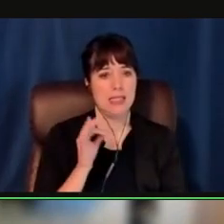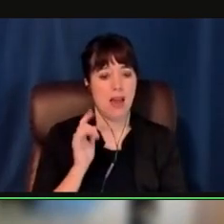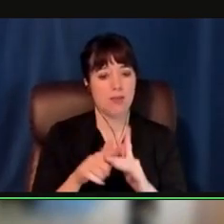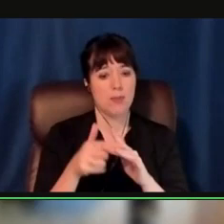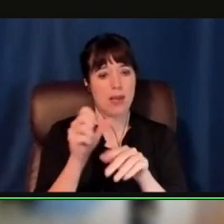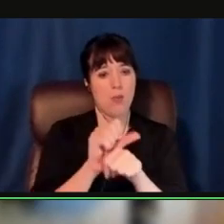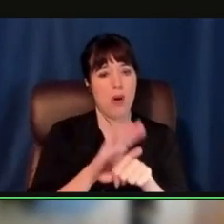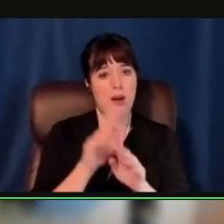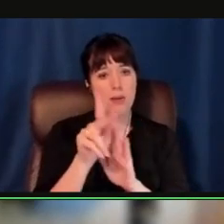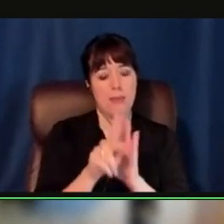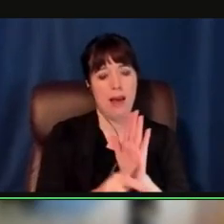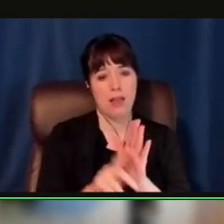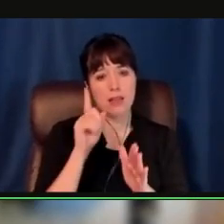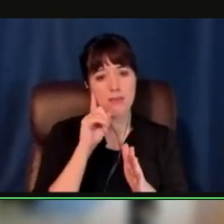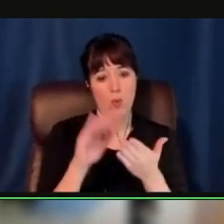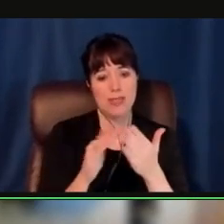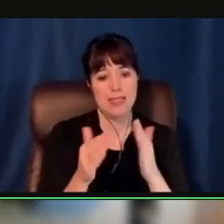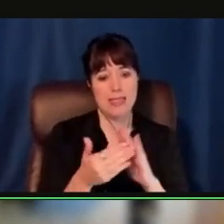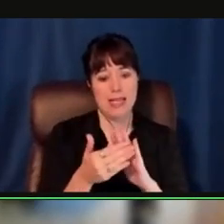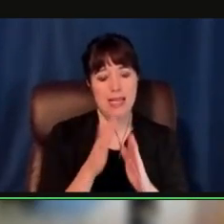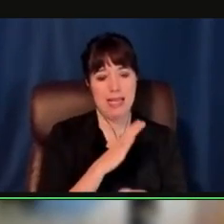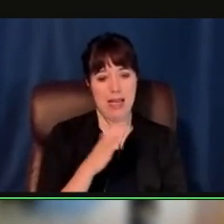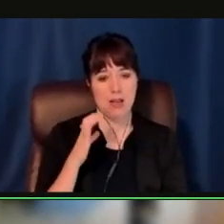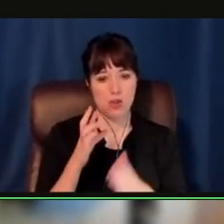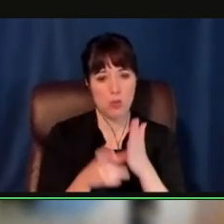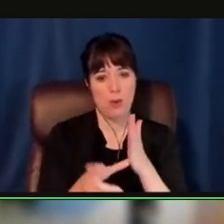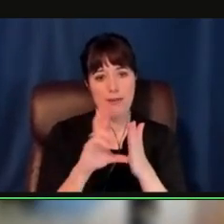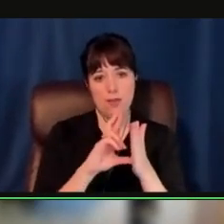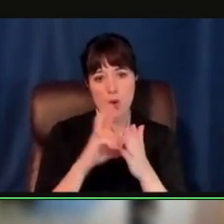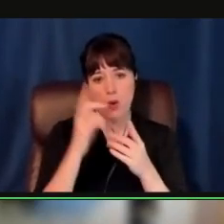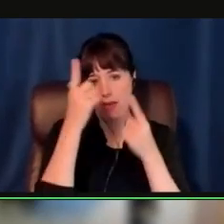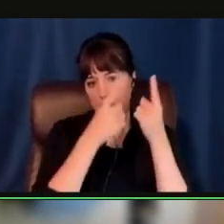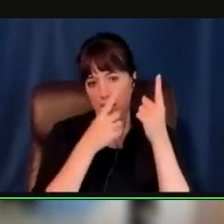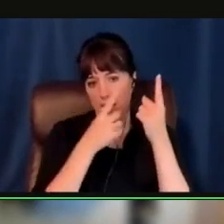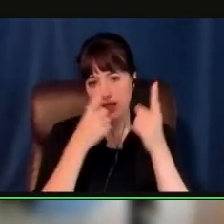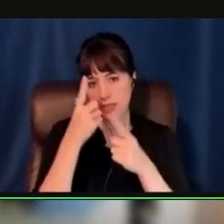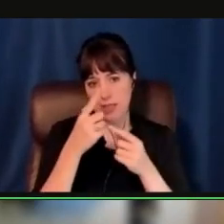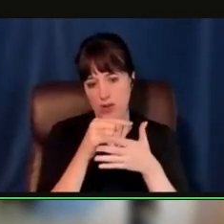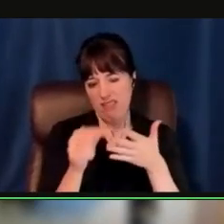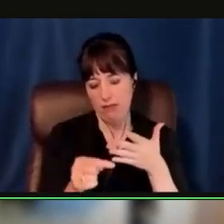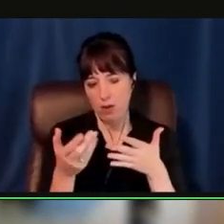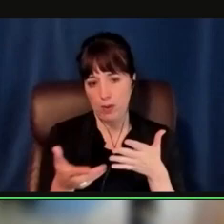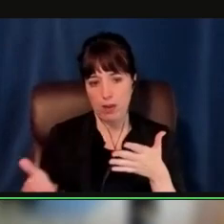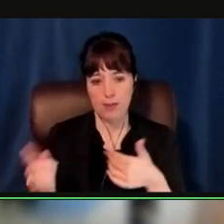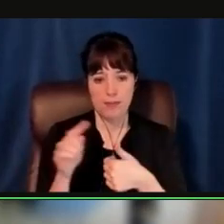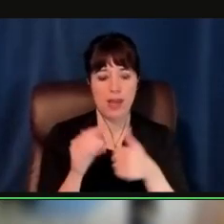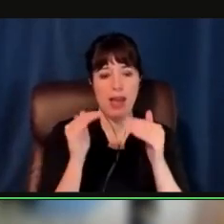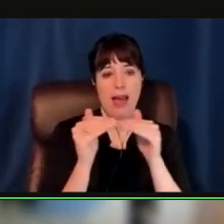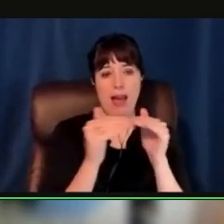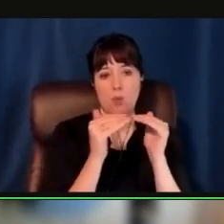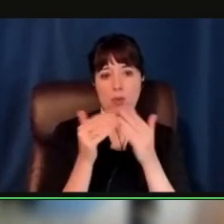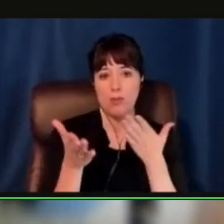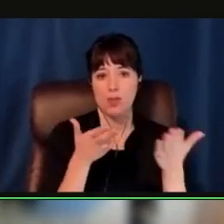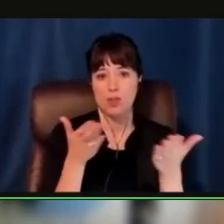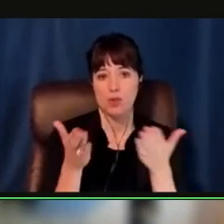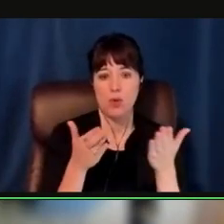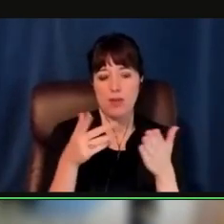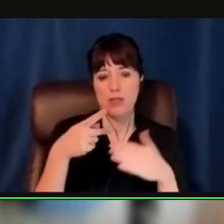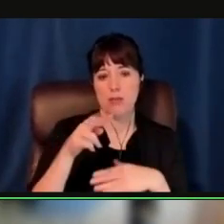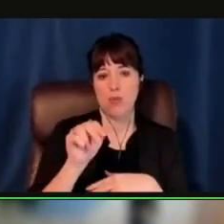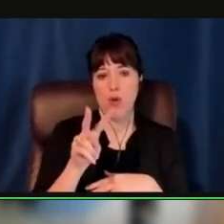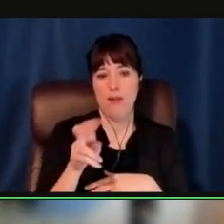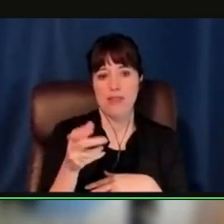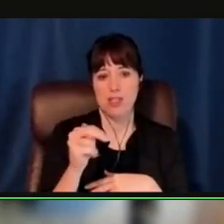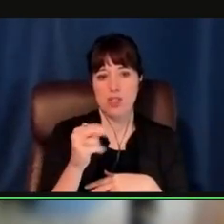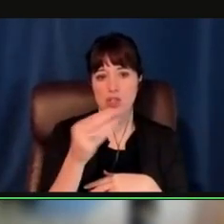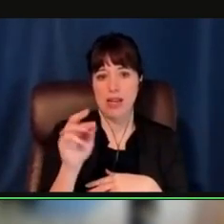for city council review that considers the following elements: equitable service provision and rates,